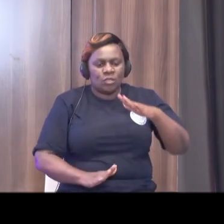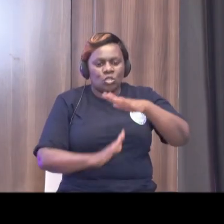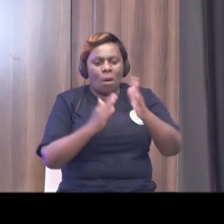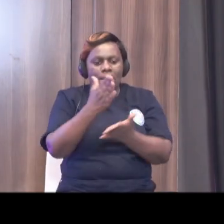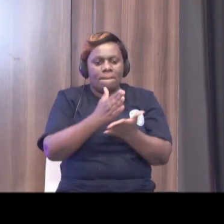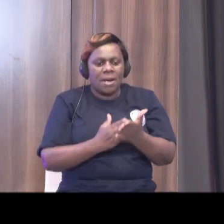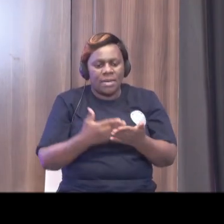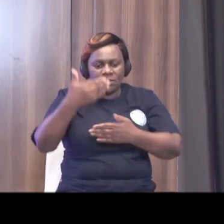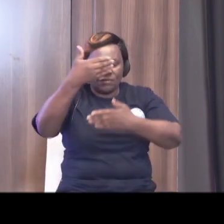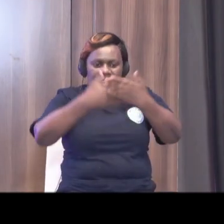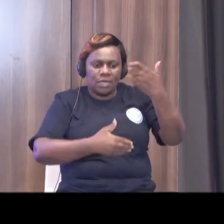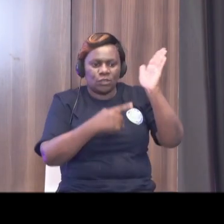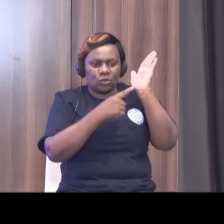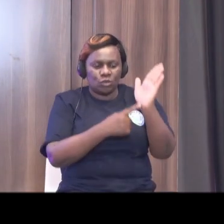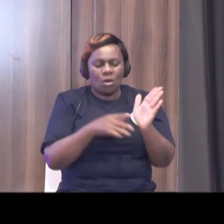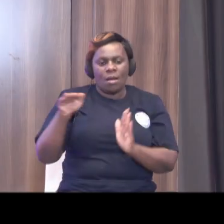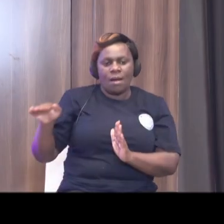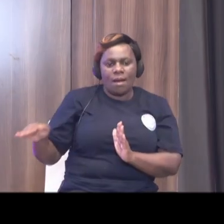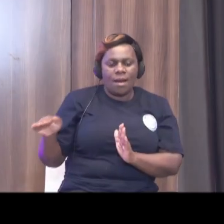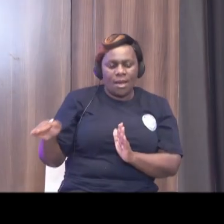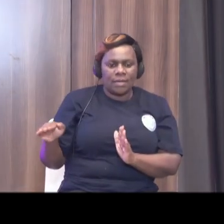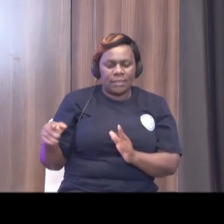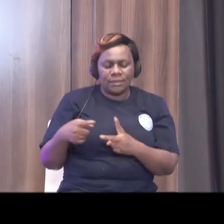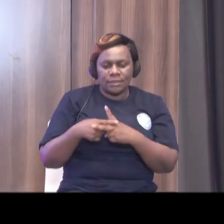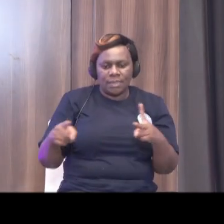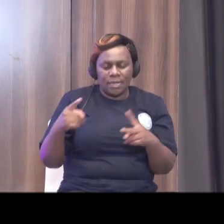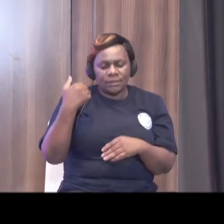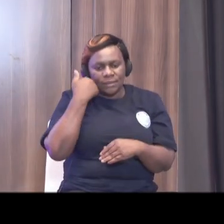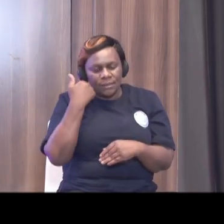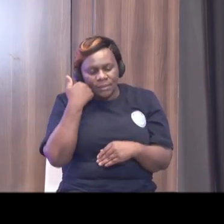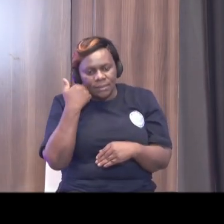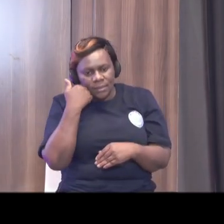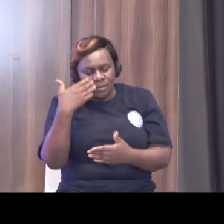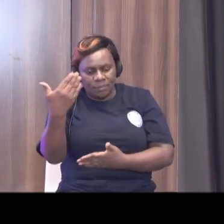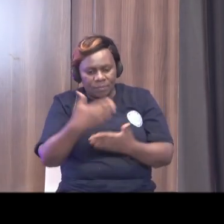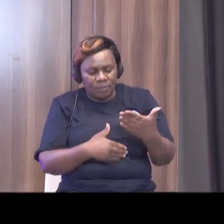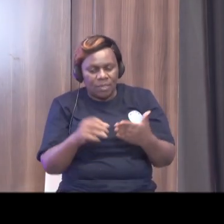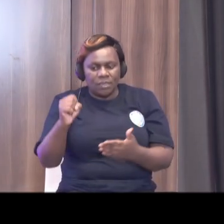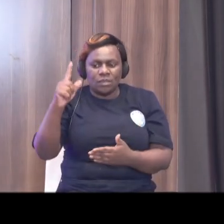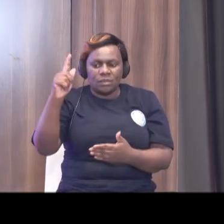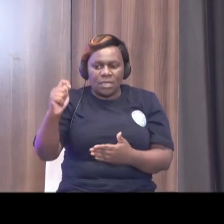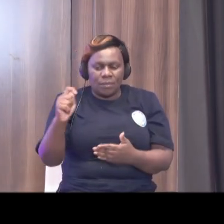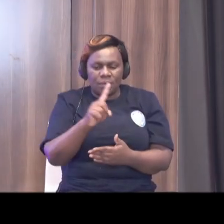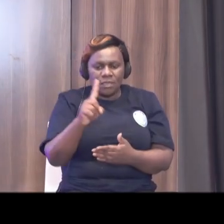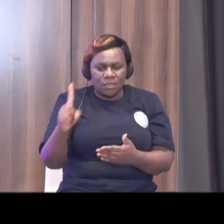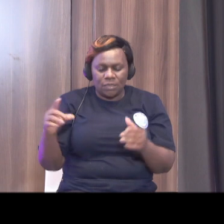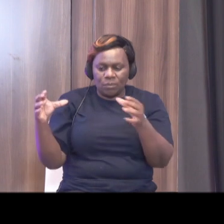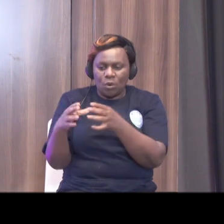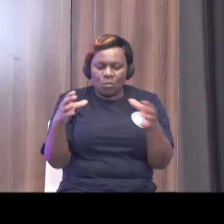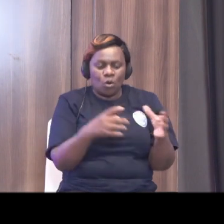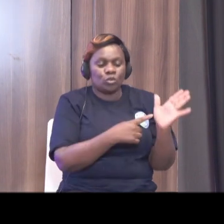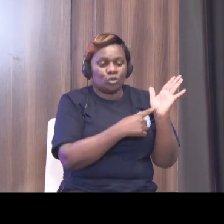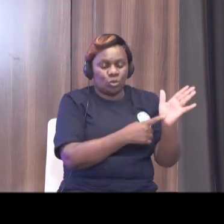this slide is showing you the early onset disease results by serotype. So each of these boxes is a